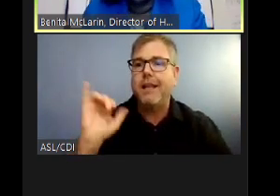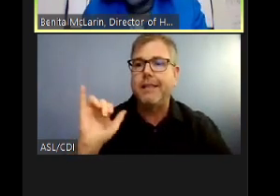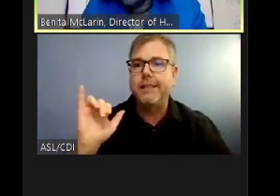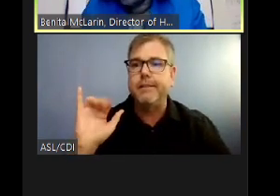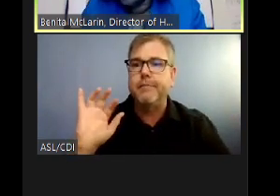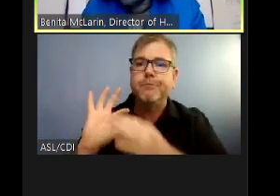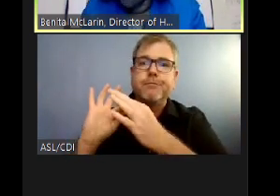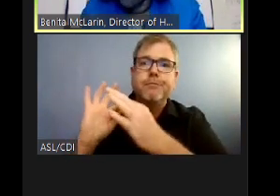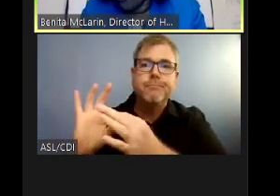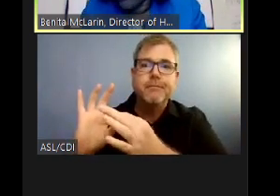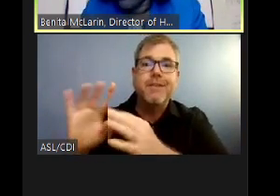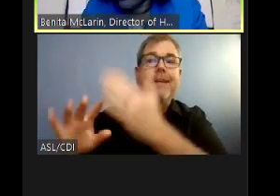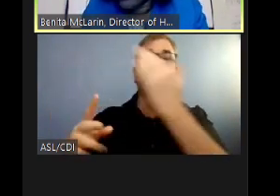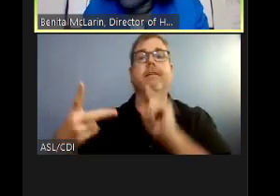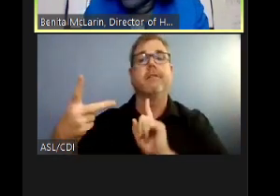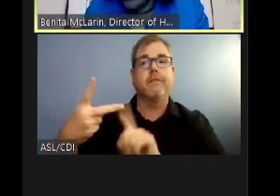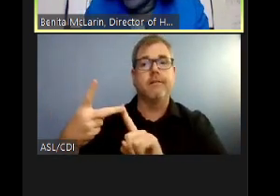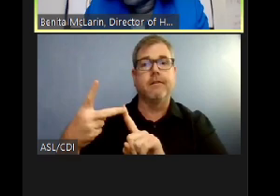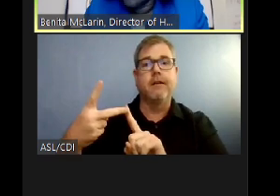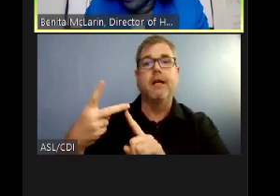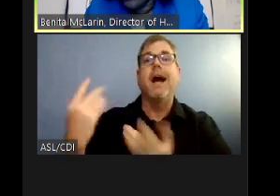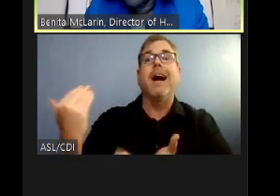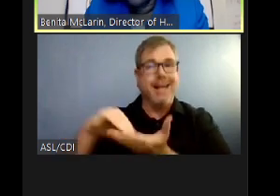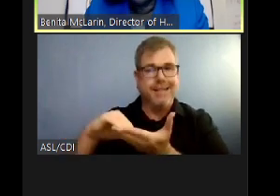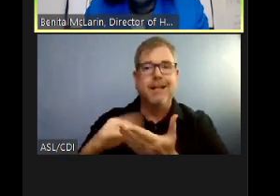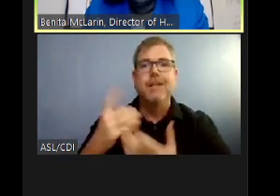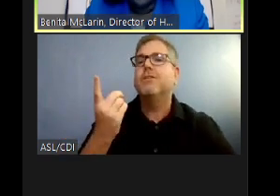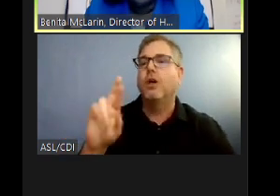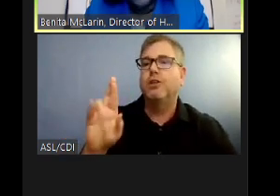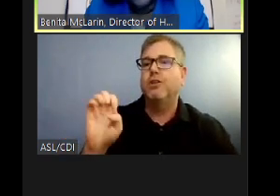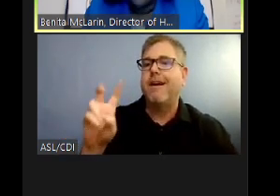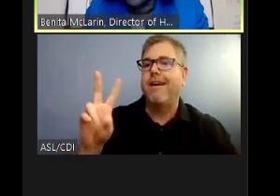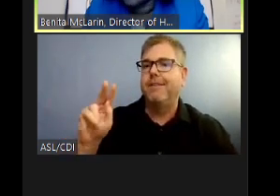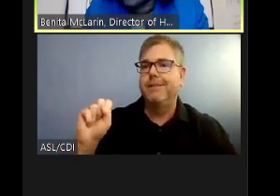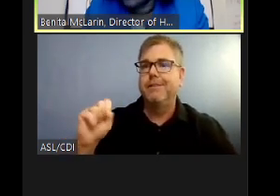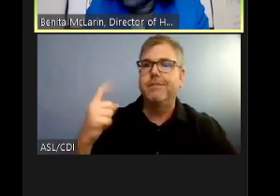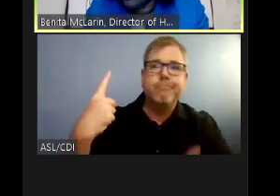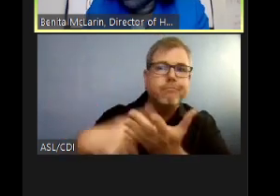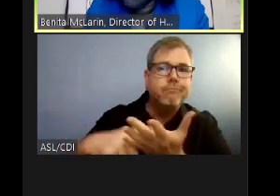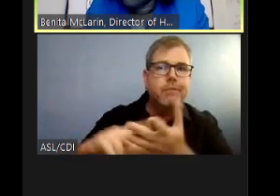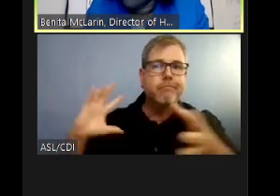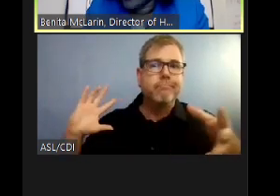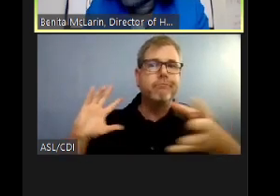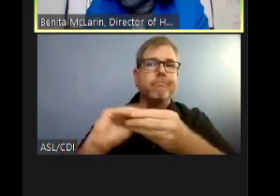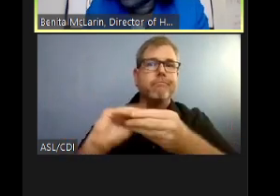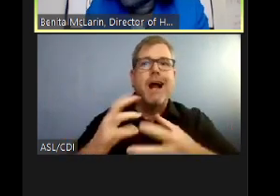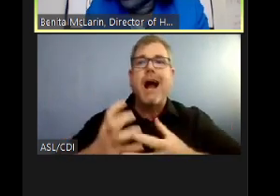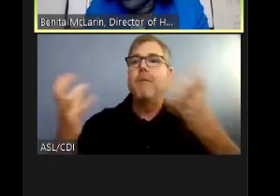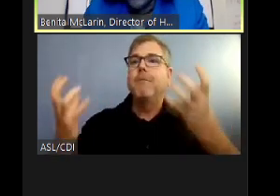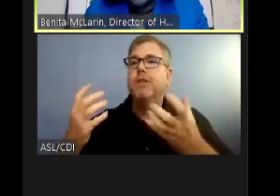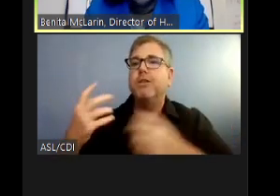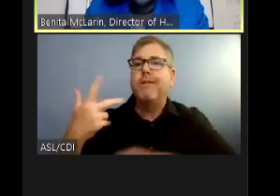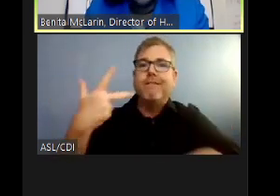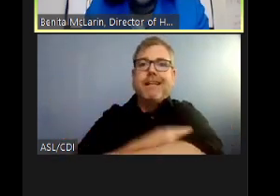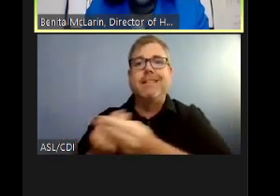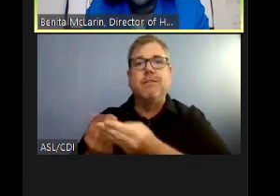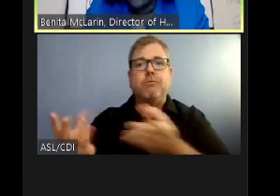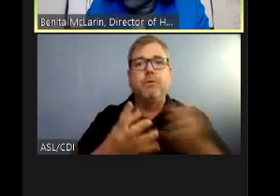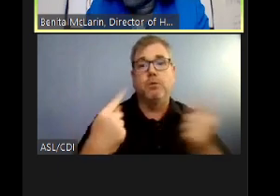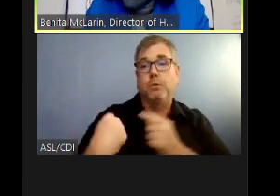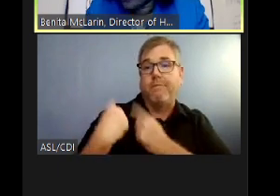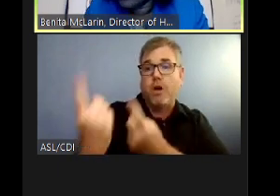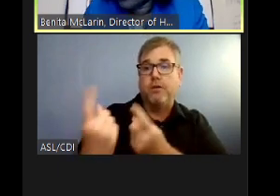our distribution so far, and a little bit more about the efficacy of the vaccine and any